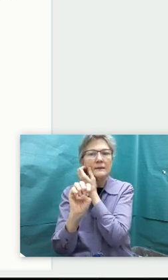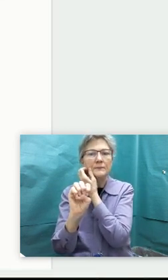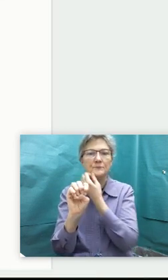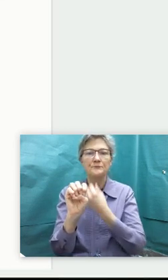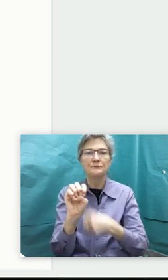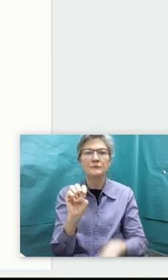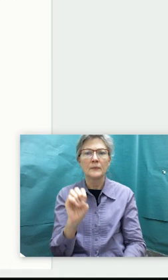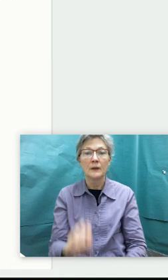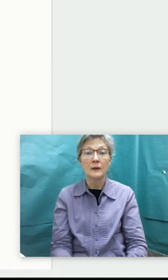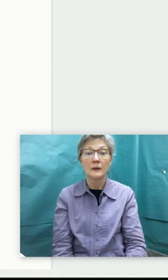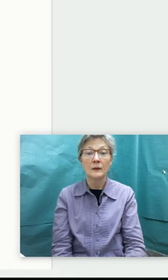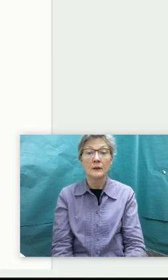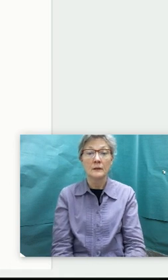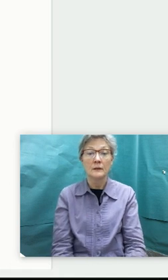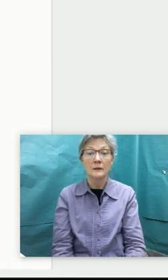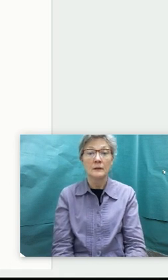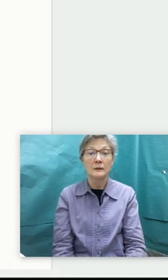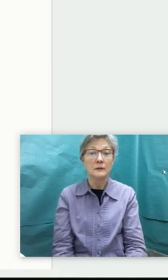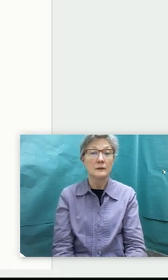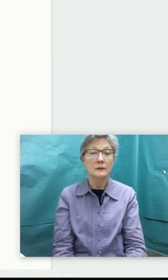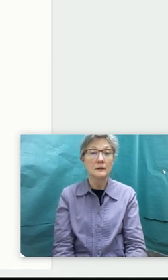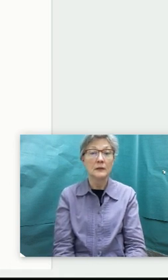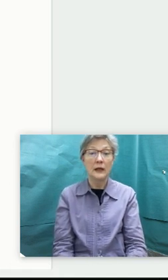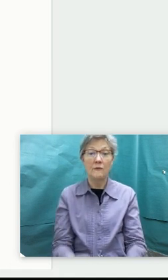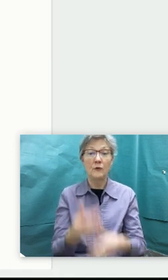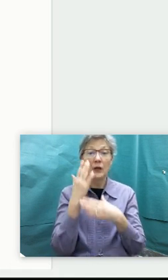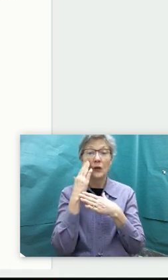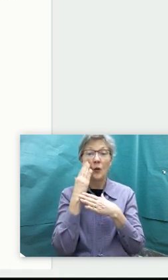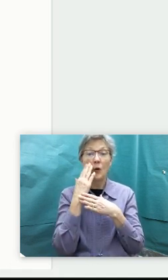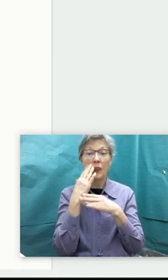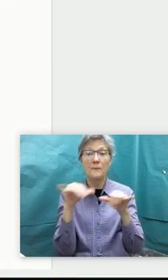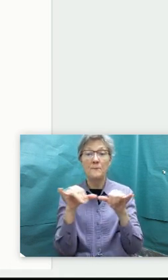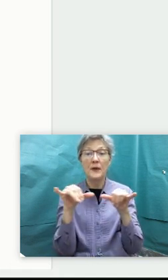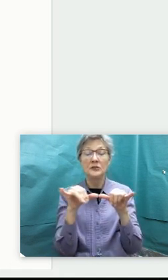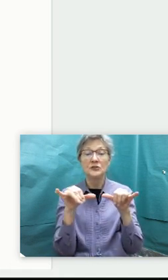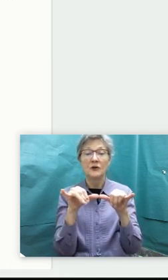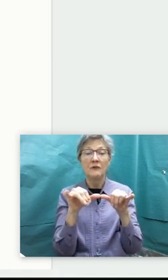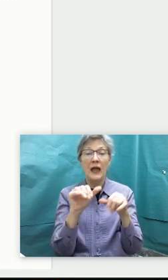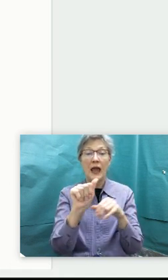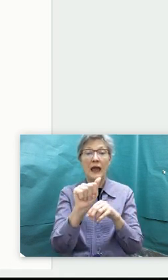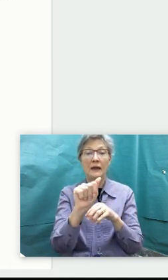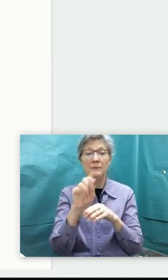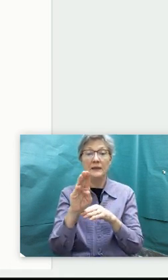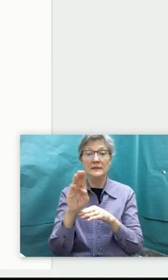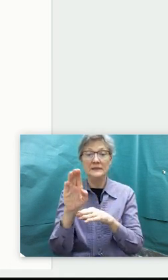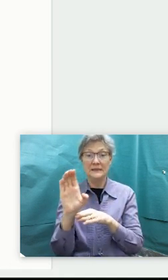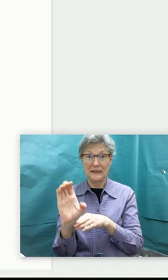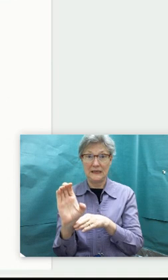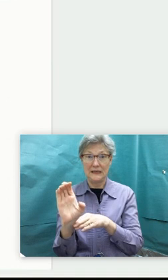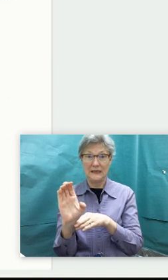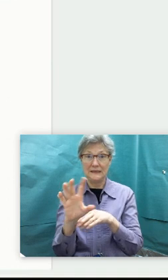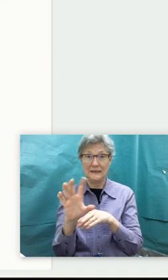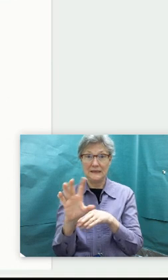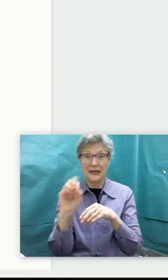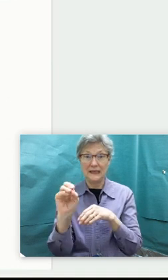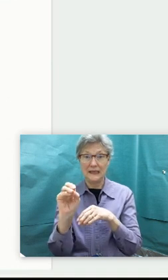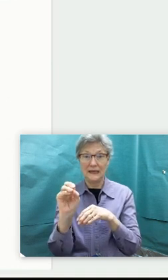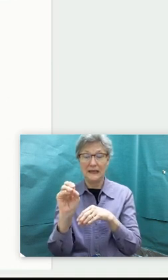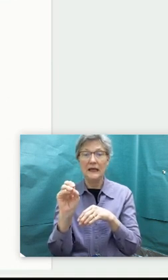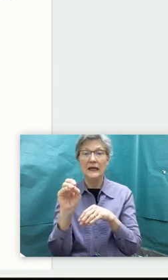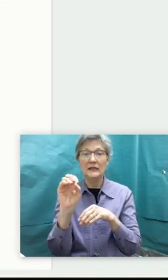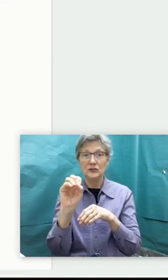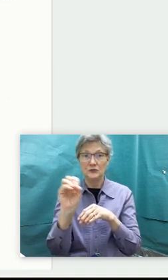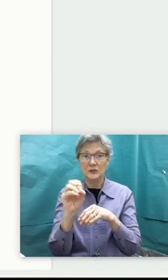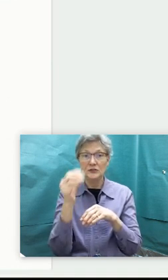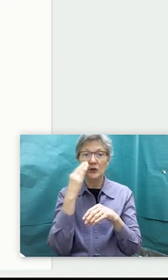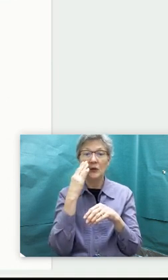okay. So if we know the measure of ABC is 90, and we know that because